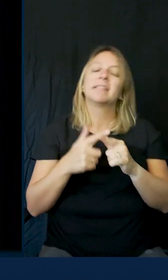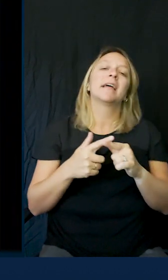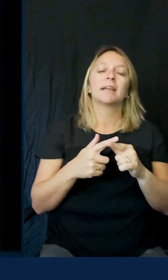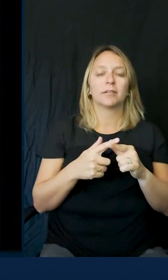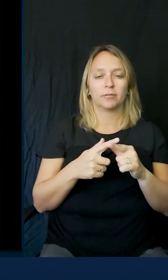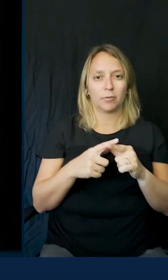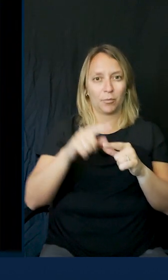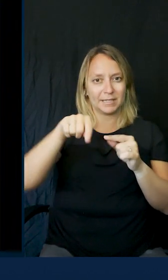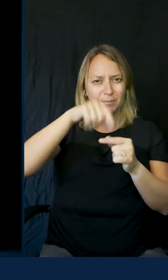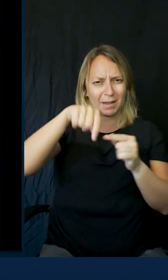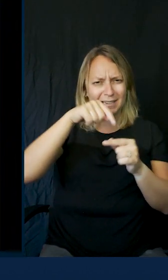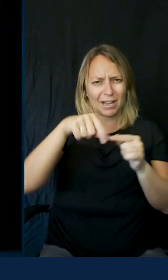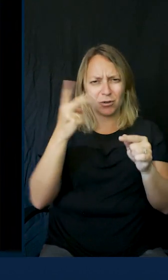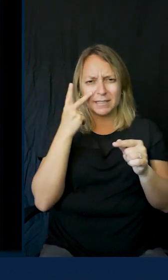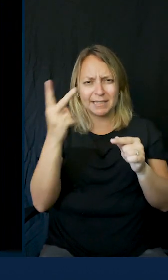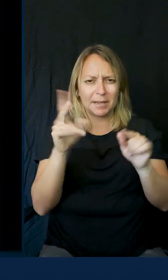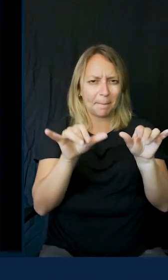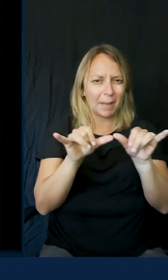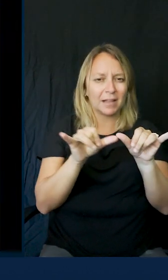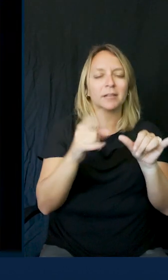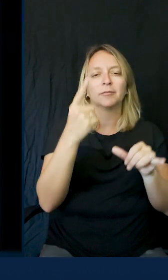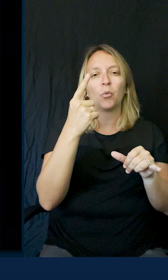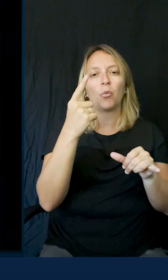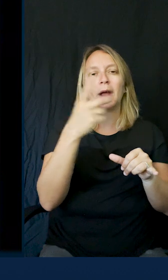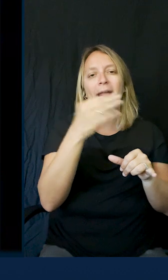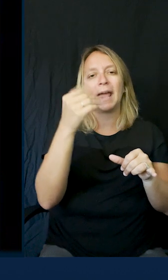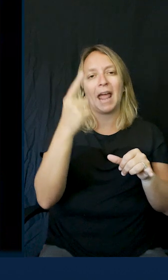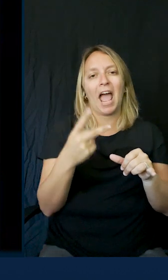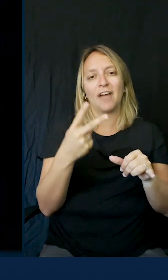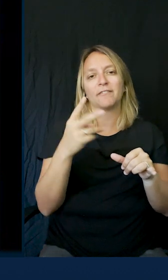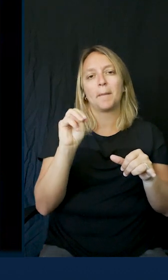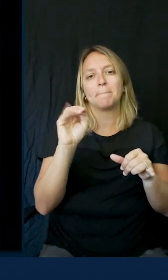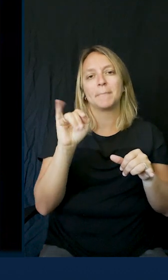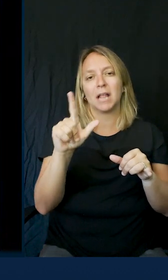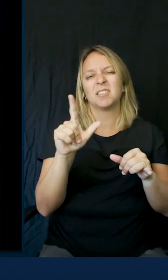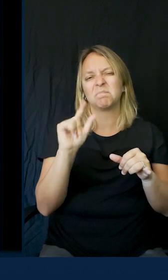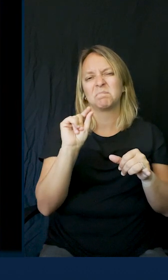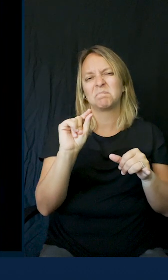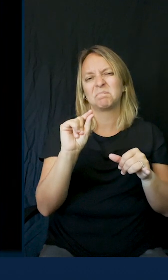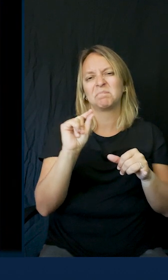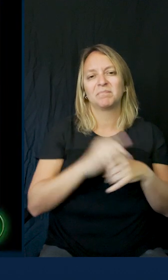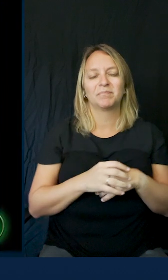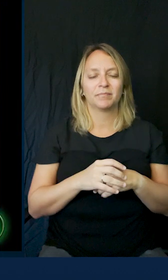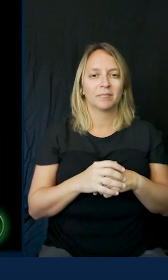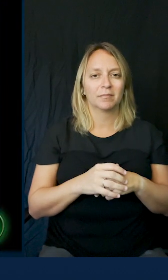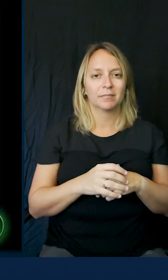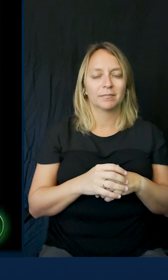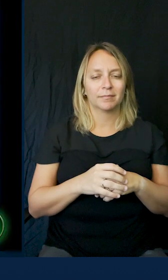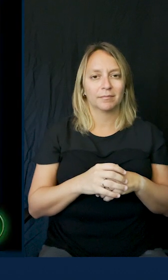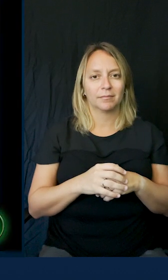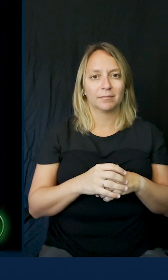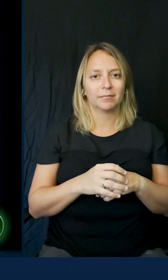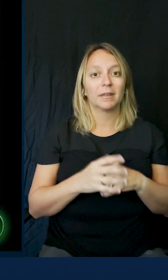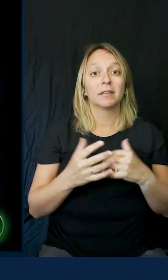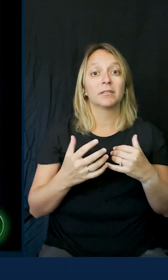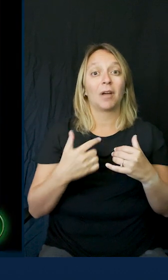it spun down to just over about 1.5 mils. So I'm going to probably go over. I thought I was going to be able to